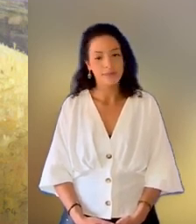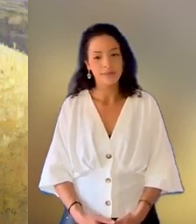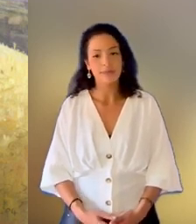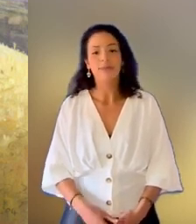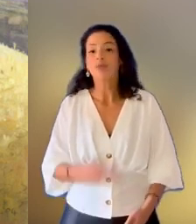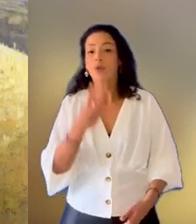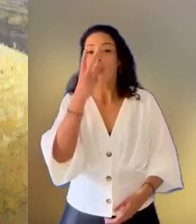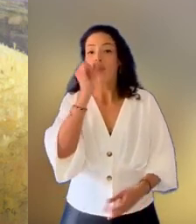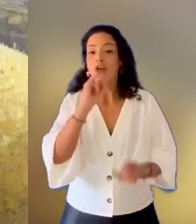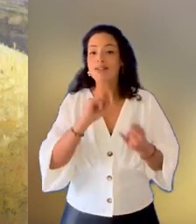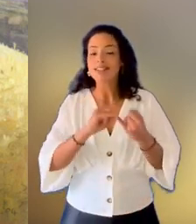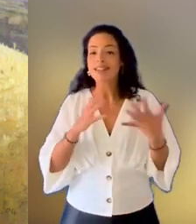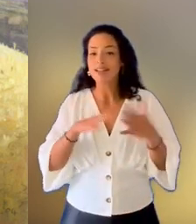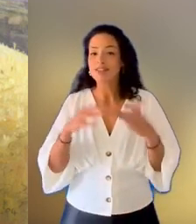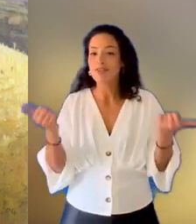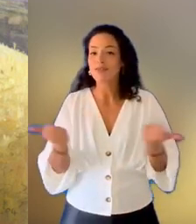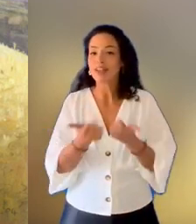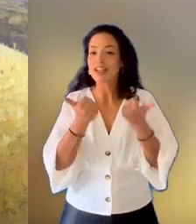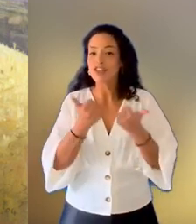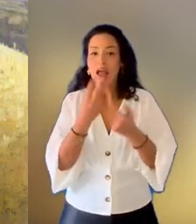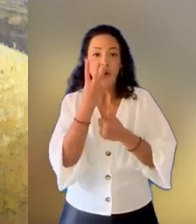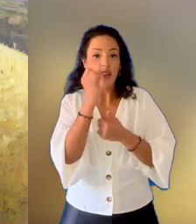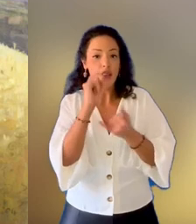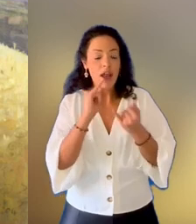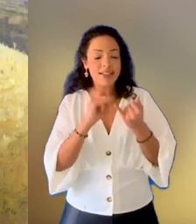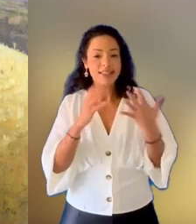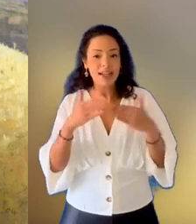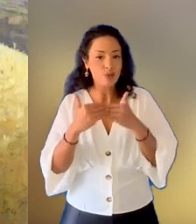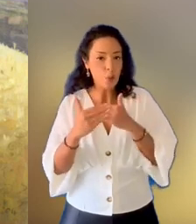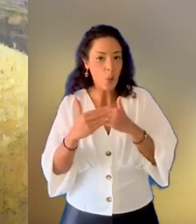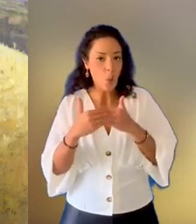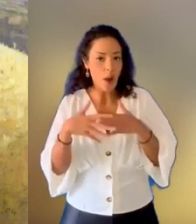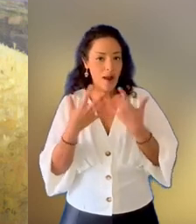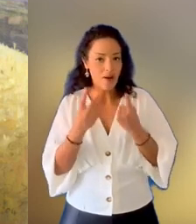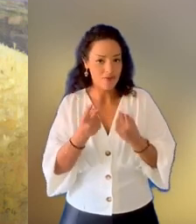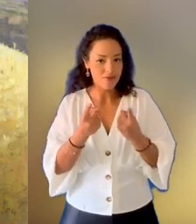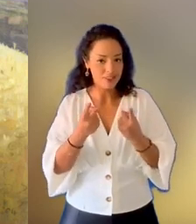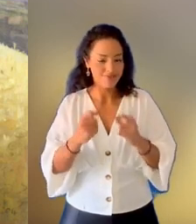That's 30 seconds gone, 30 seconds remaining.